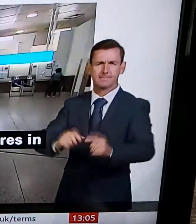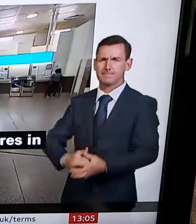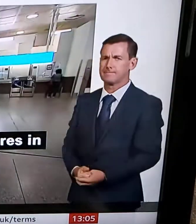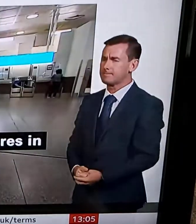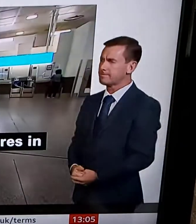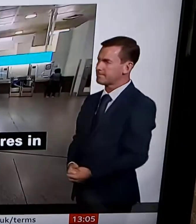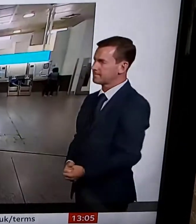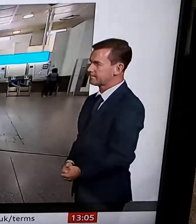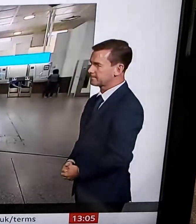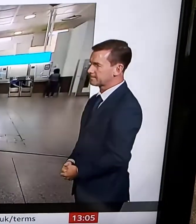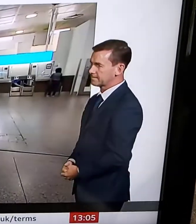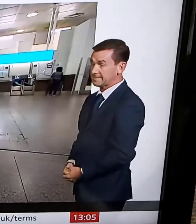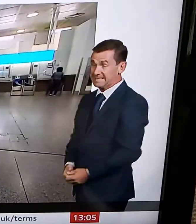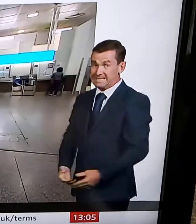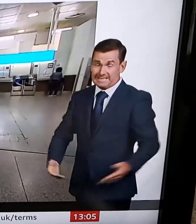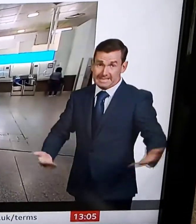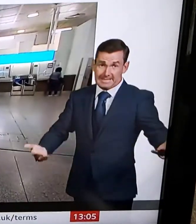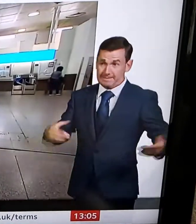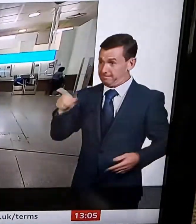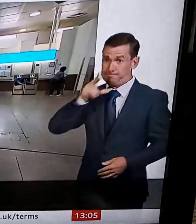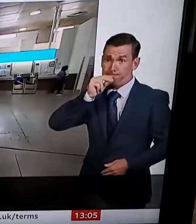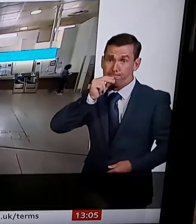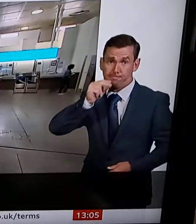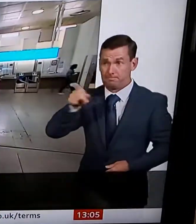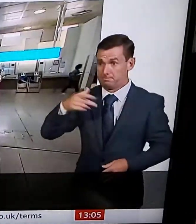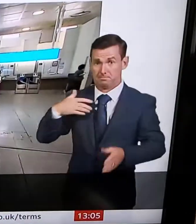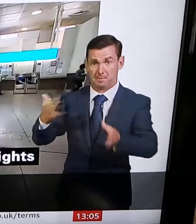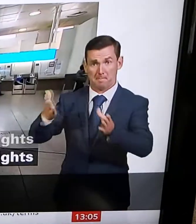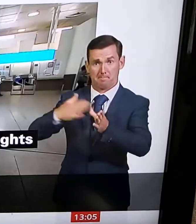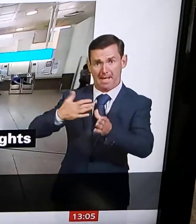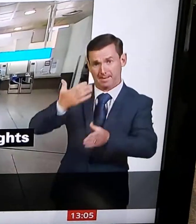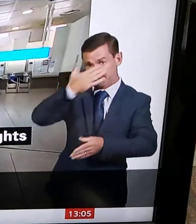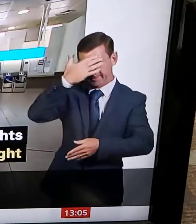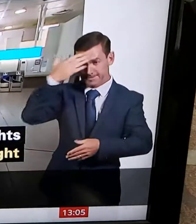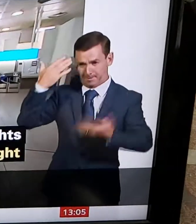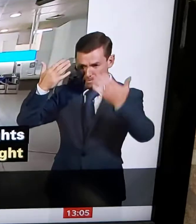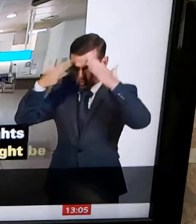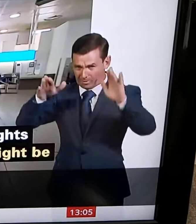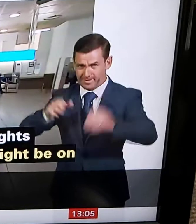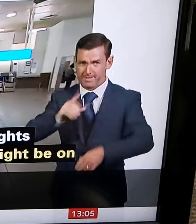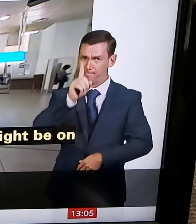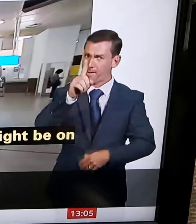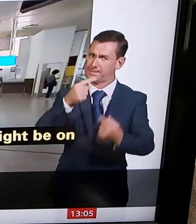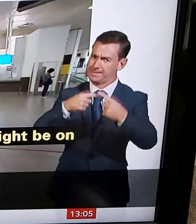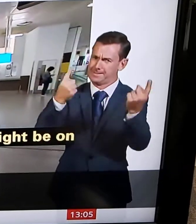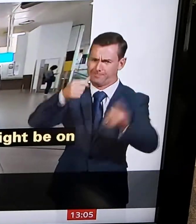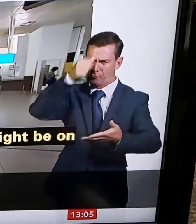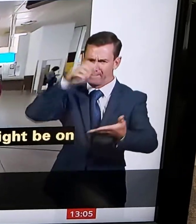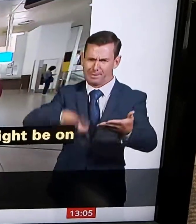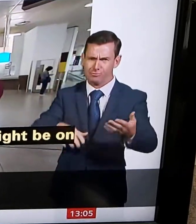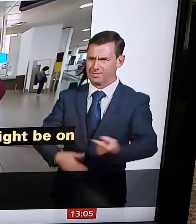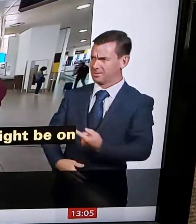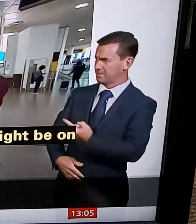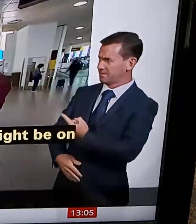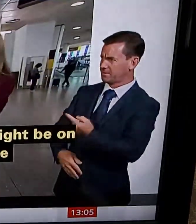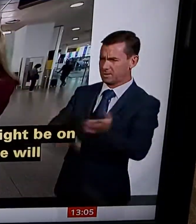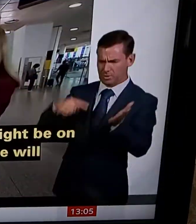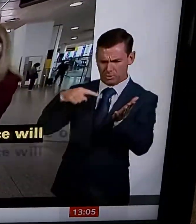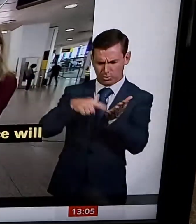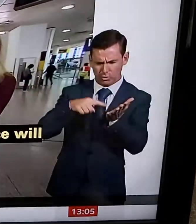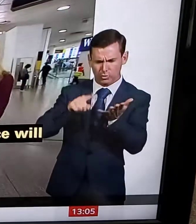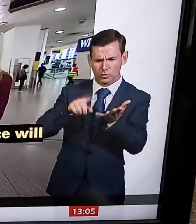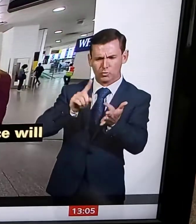Bolsonaro, announced that he had tested positive, and now the interim president of Bolivia has also tested positive. Our South America correspondent,